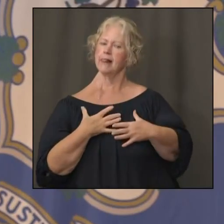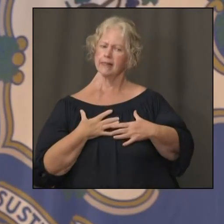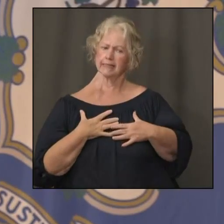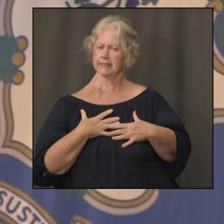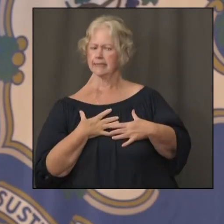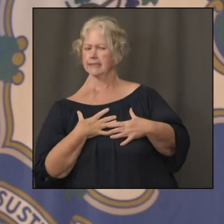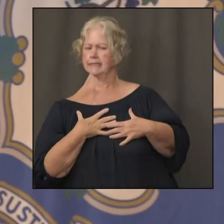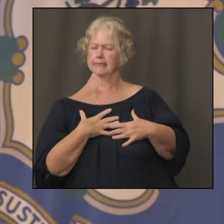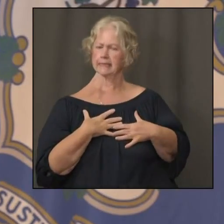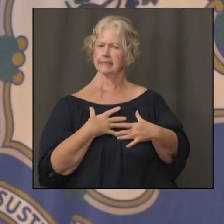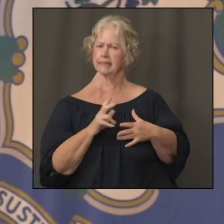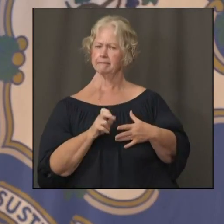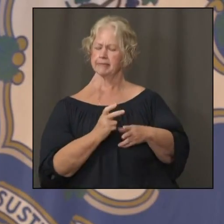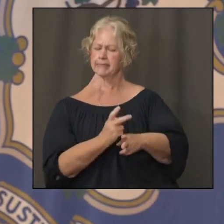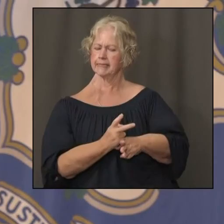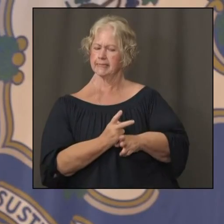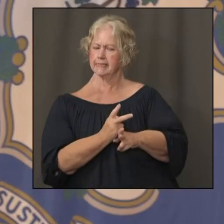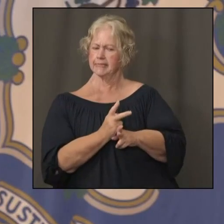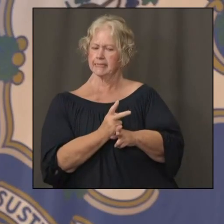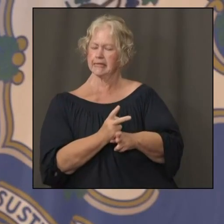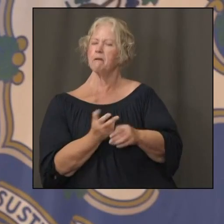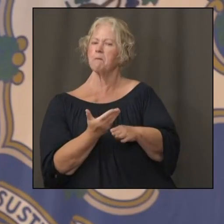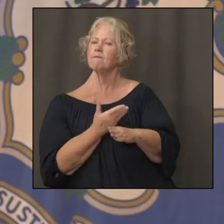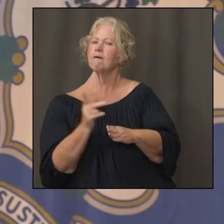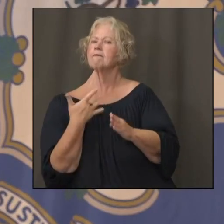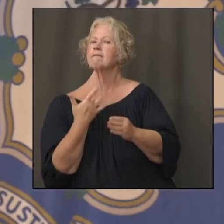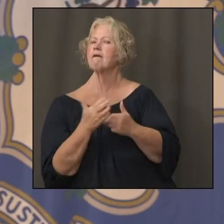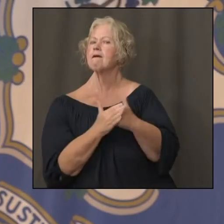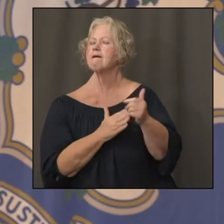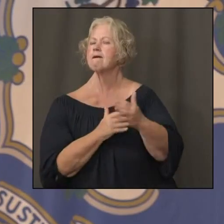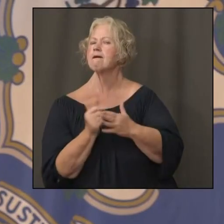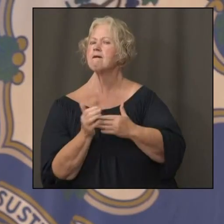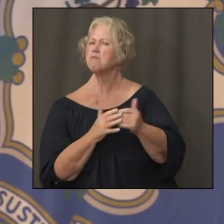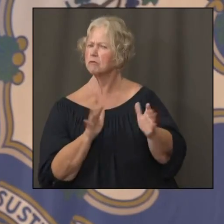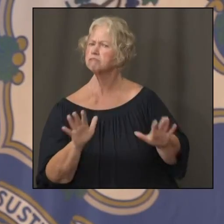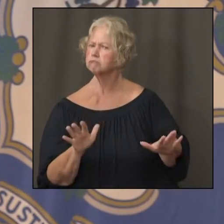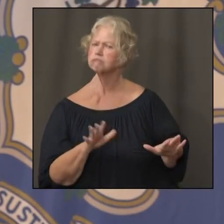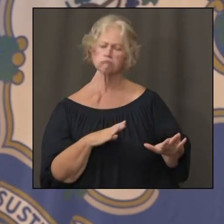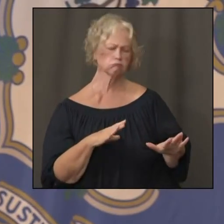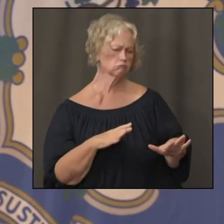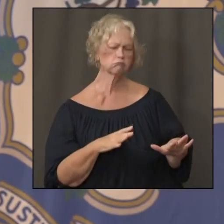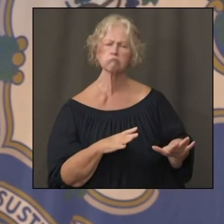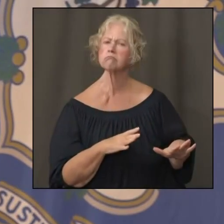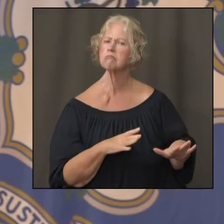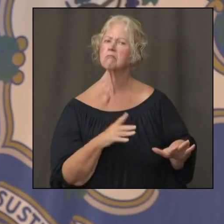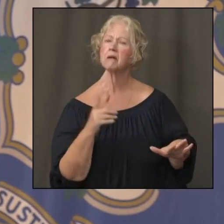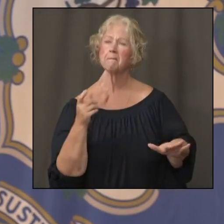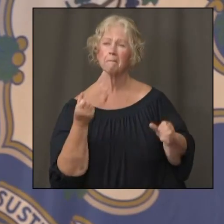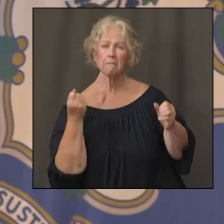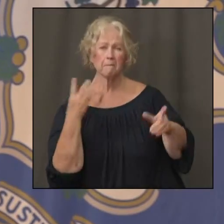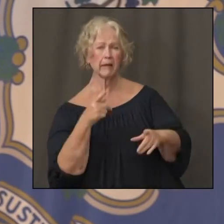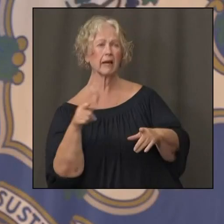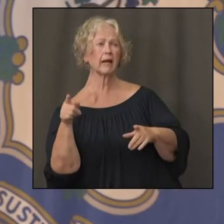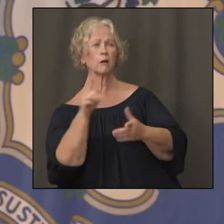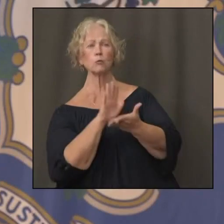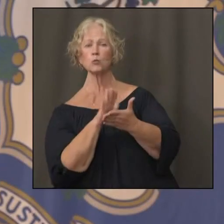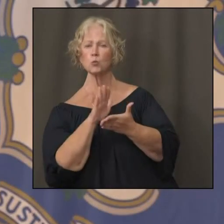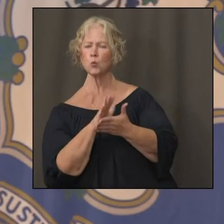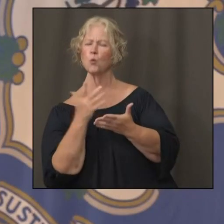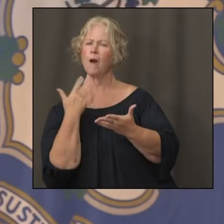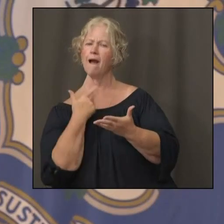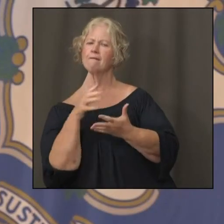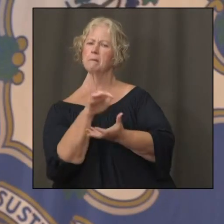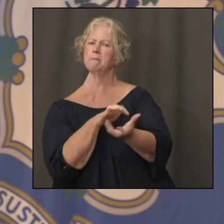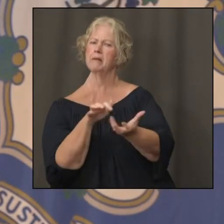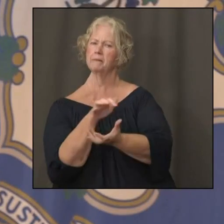more comfortable with their kids getting back to school. And that's why I think you see a fair number of schools saying, let's start off on the hybrid basis, but we're